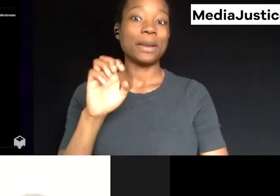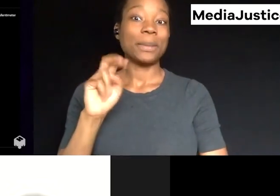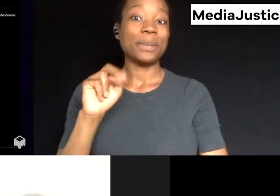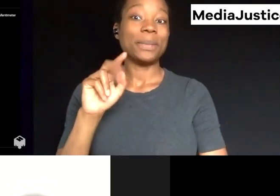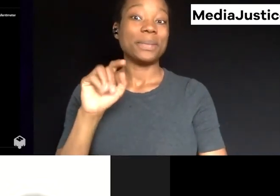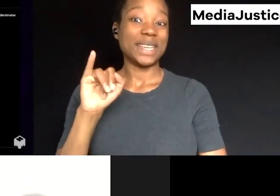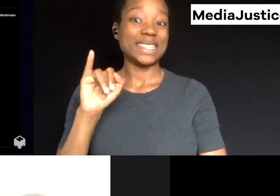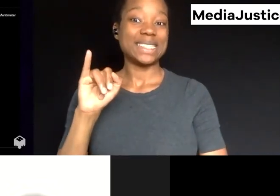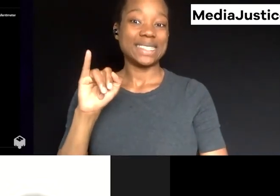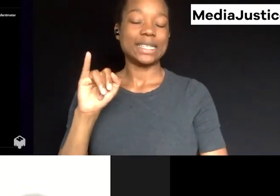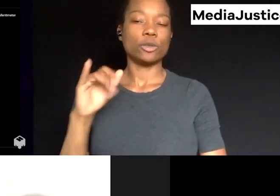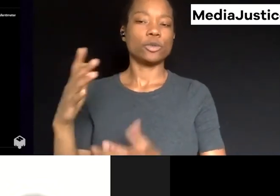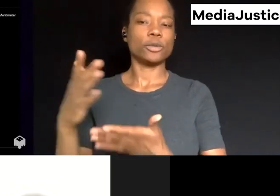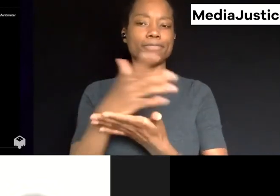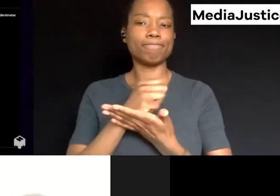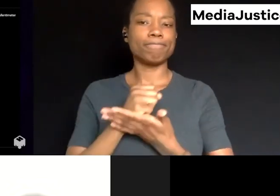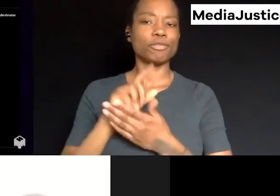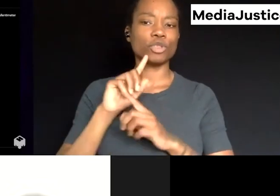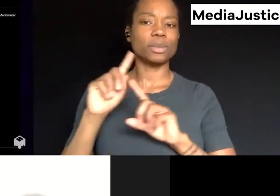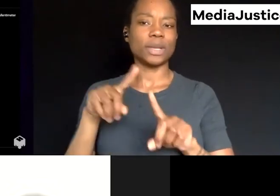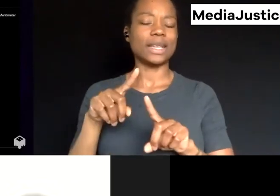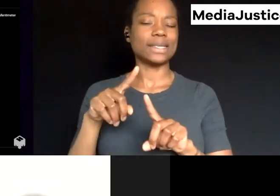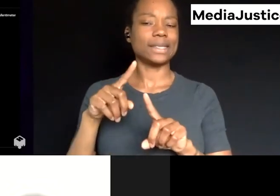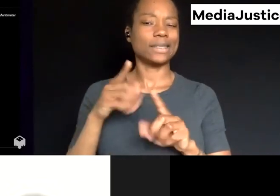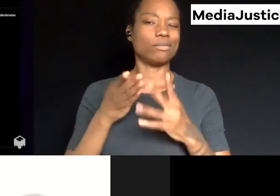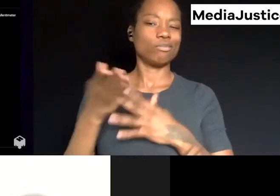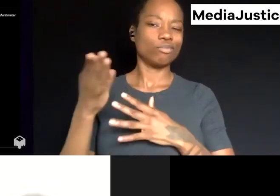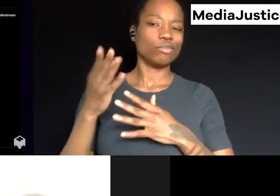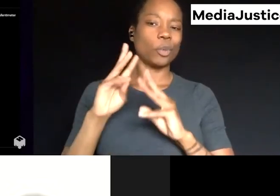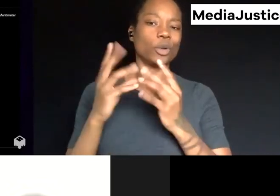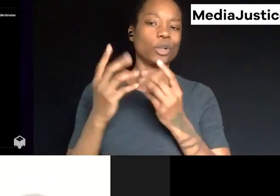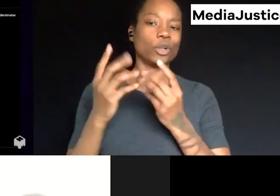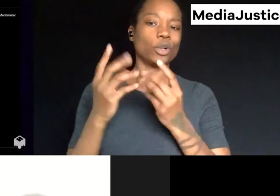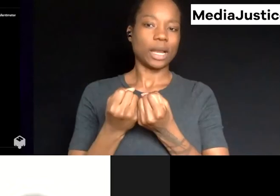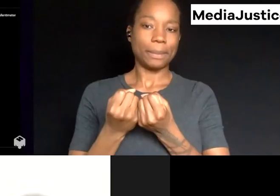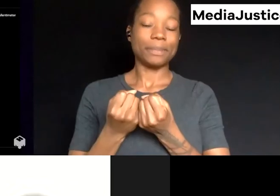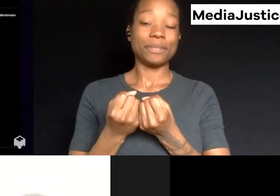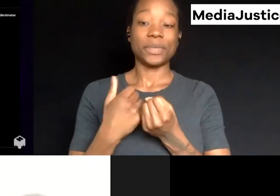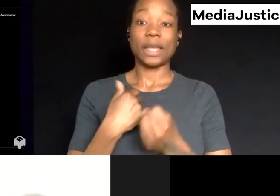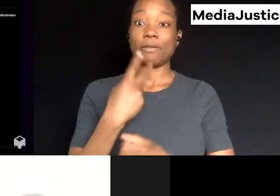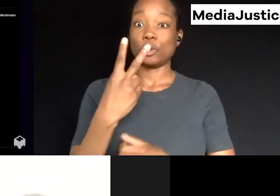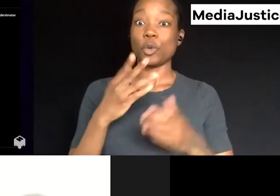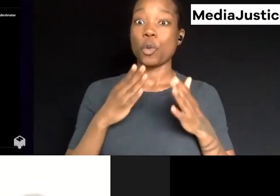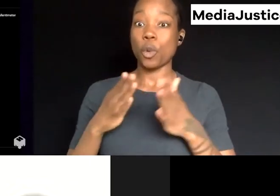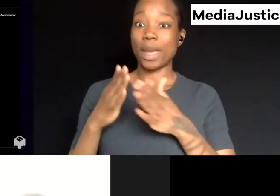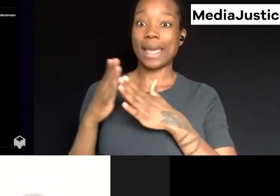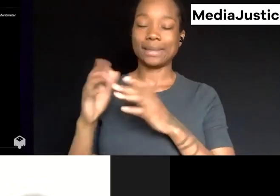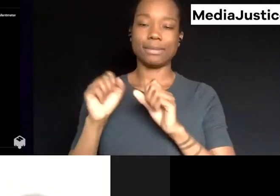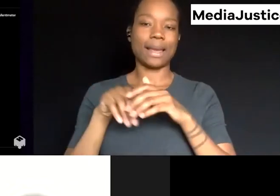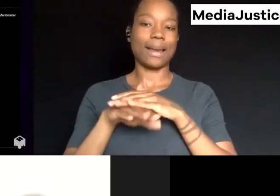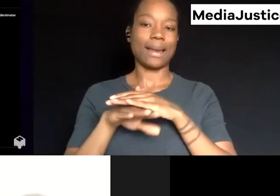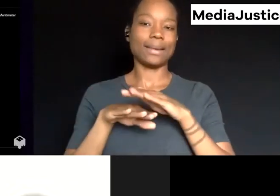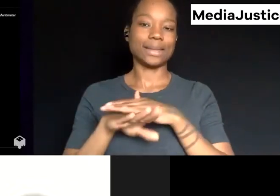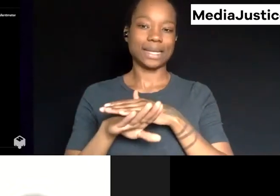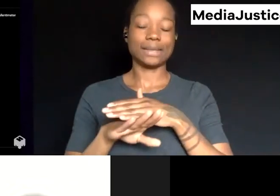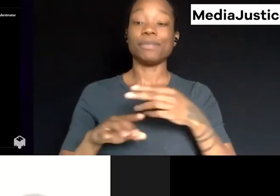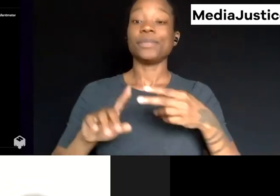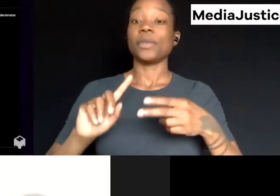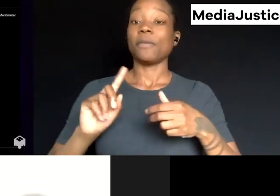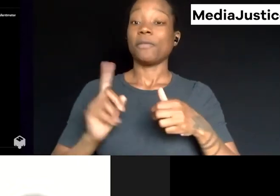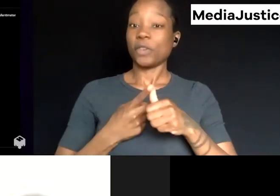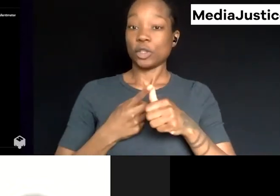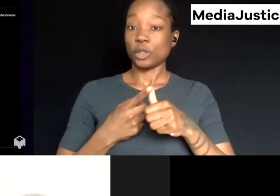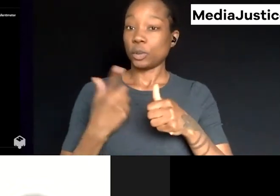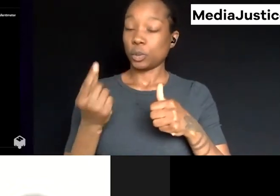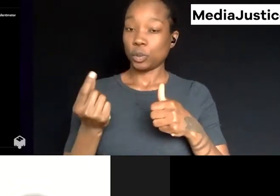all throughout the workshop. And there are actually two ways that you can get to Mentimeter. The first way is by using your